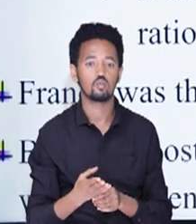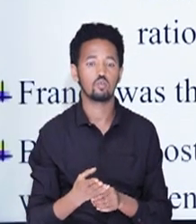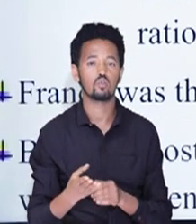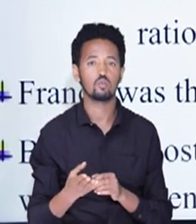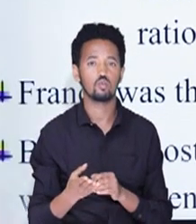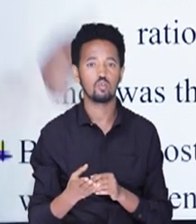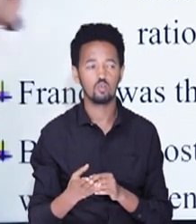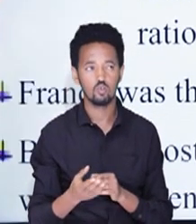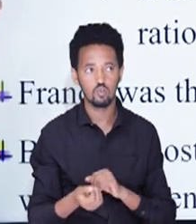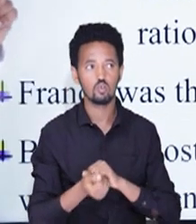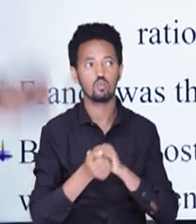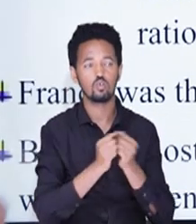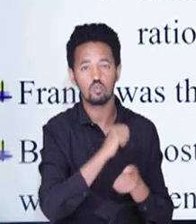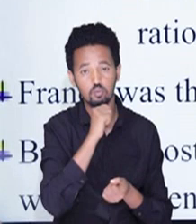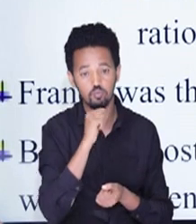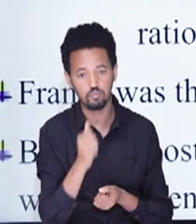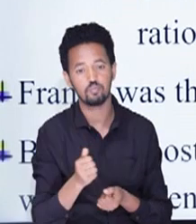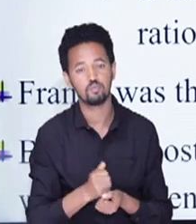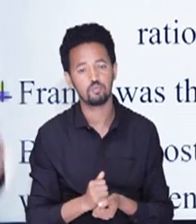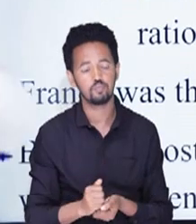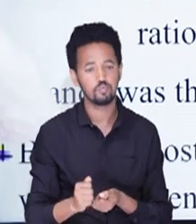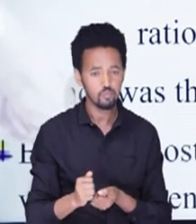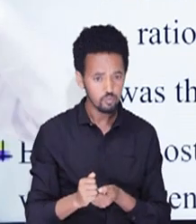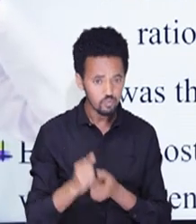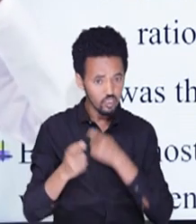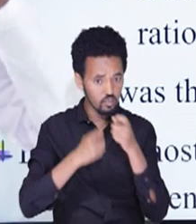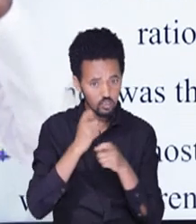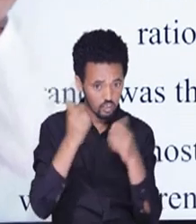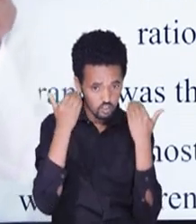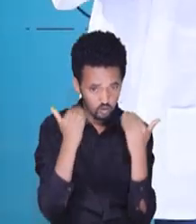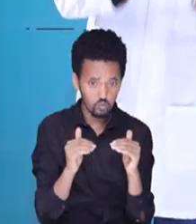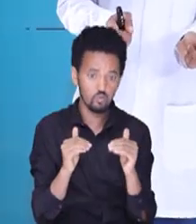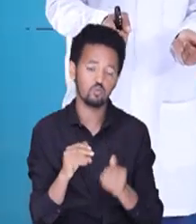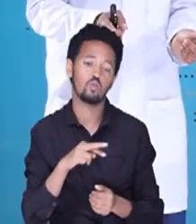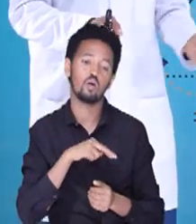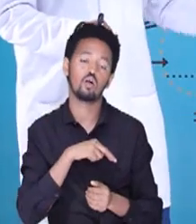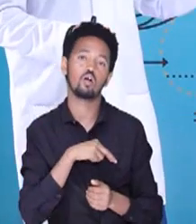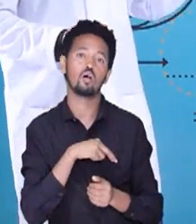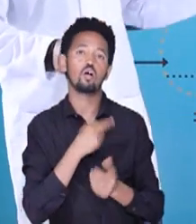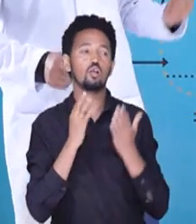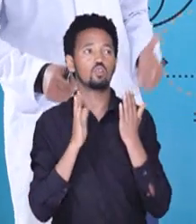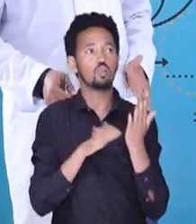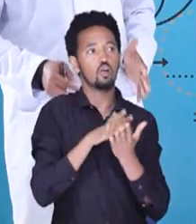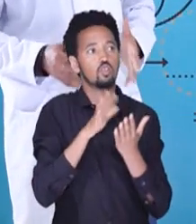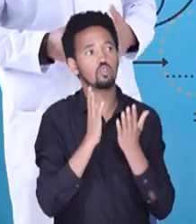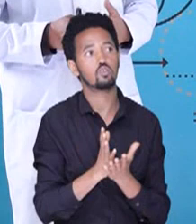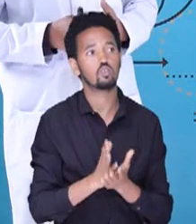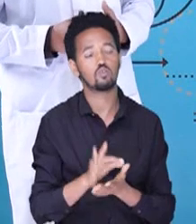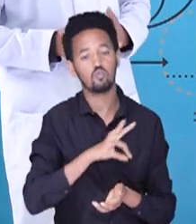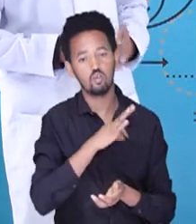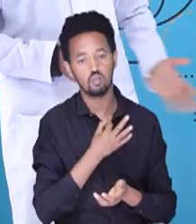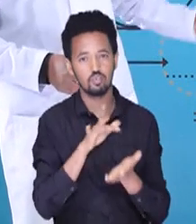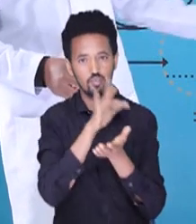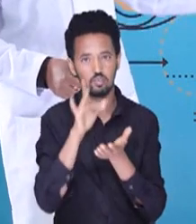Enlightenment also means the age of reason or the age of rationalism. France was the center